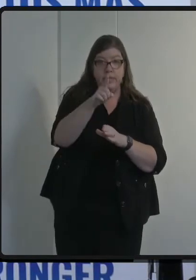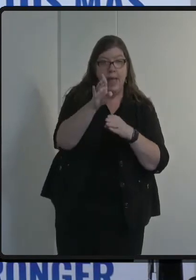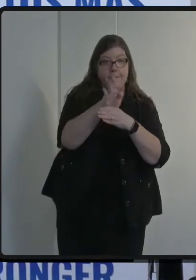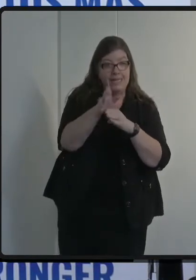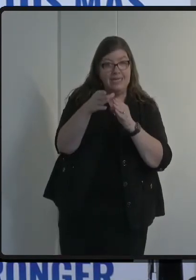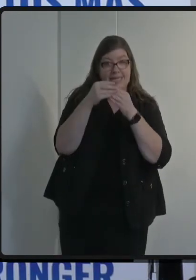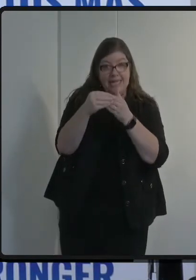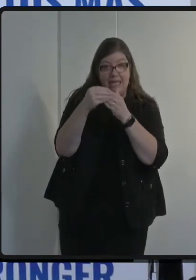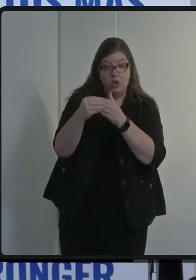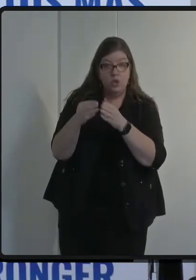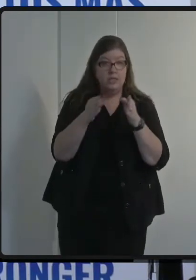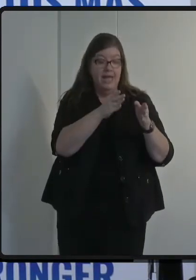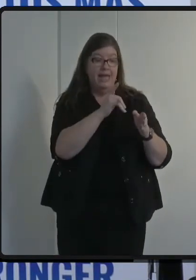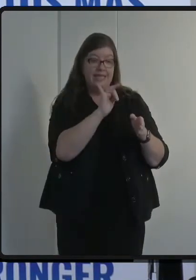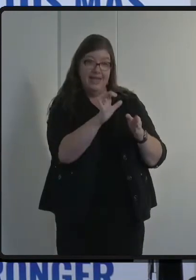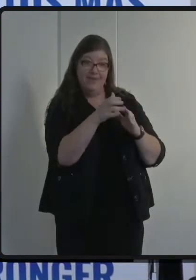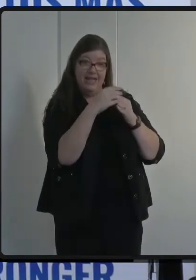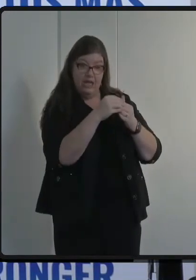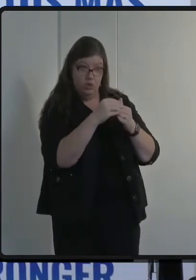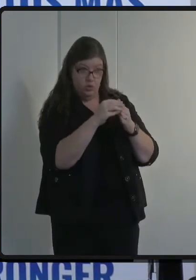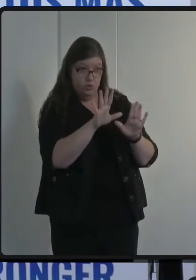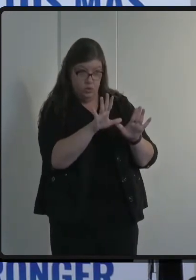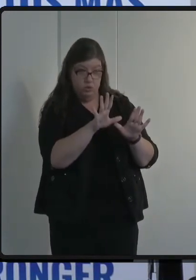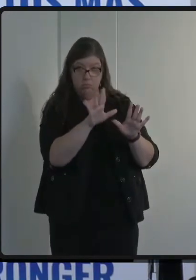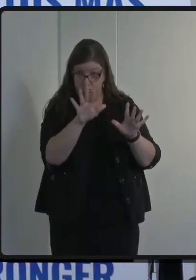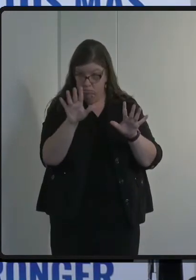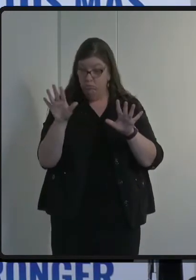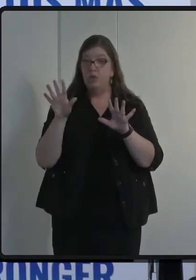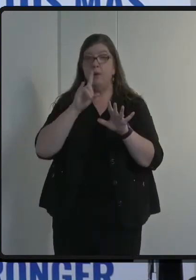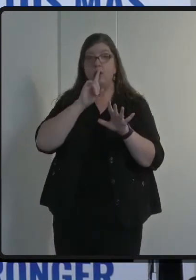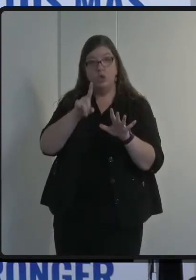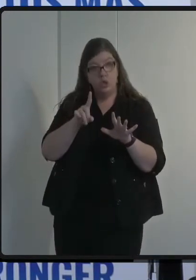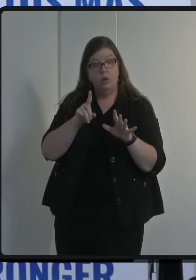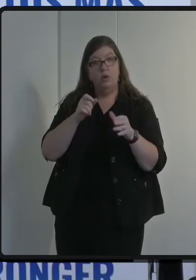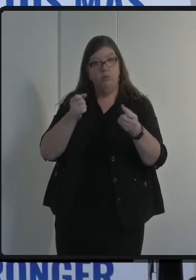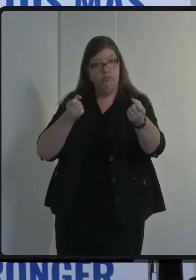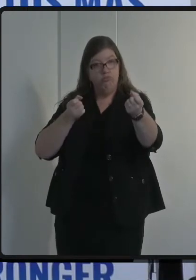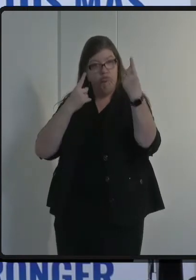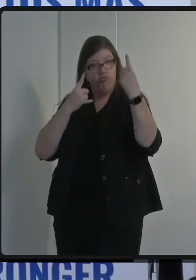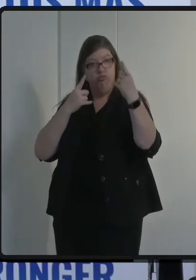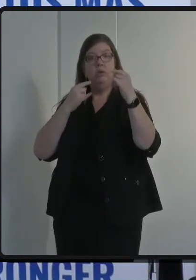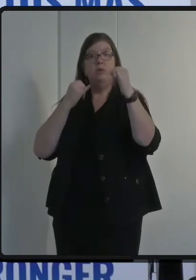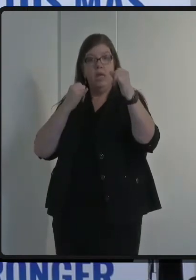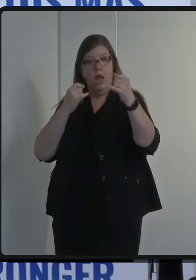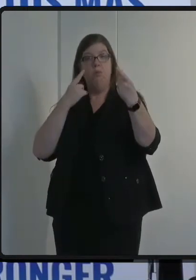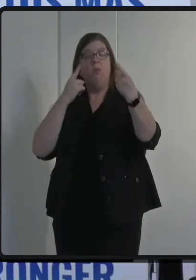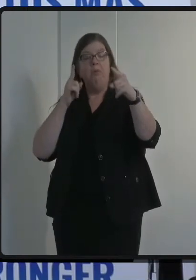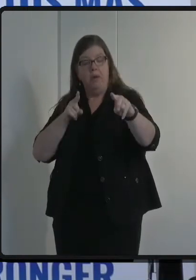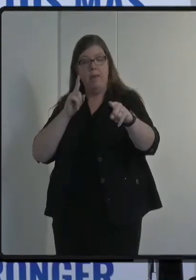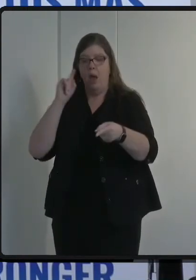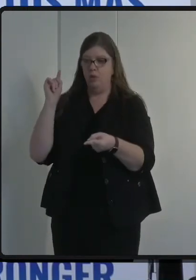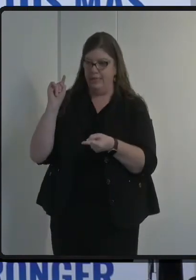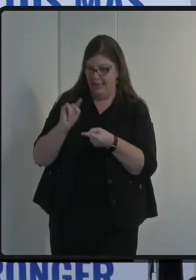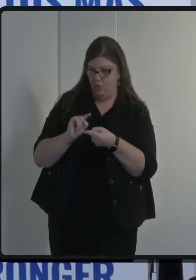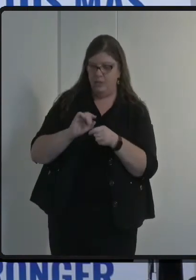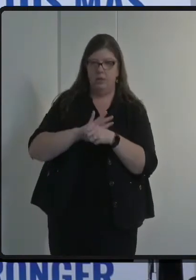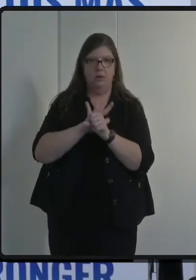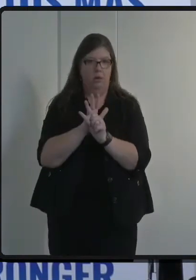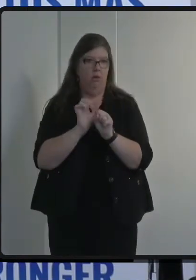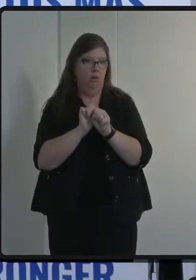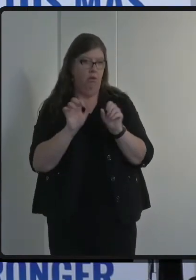with other civic leaders to make sure that we're on the same page about decreasing the rates